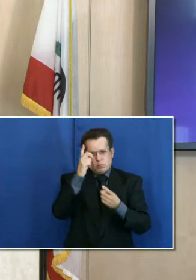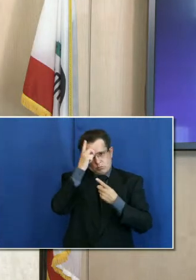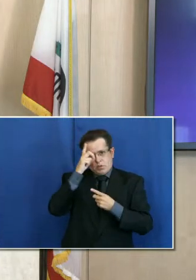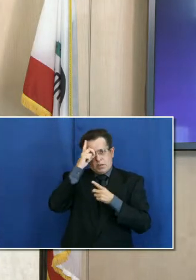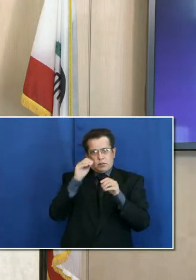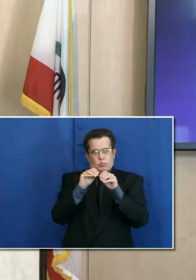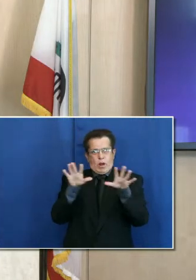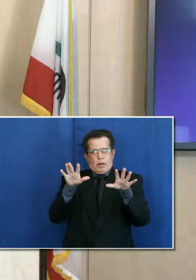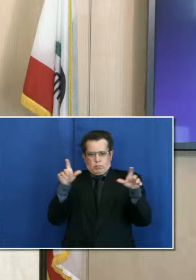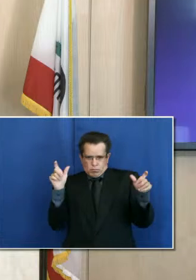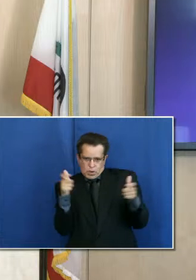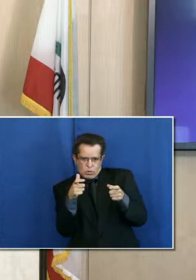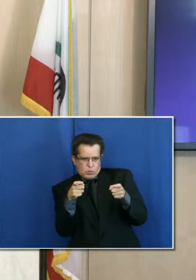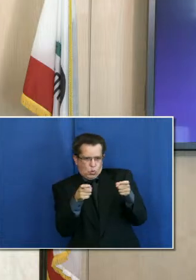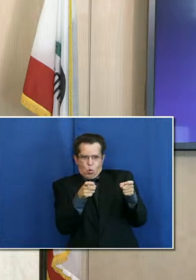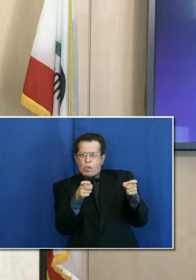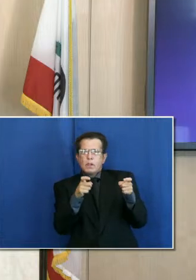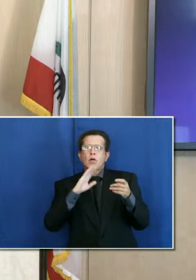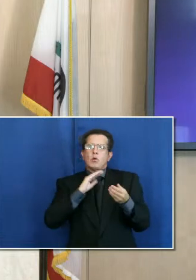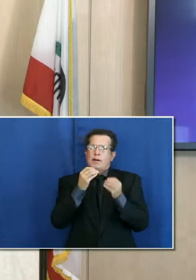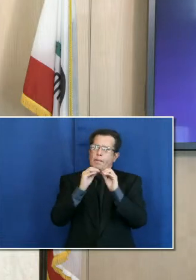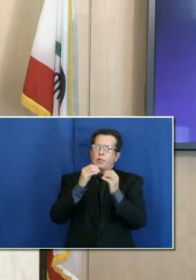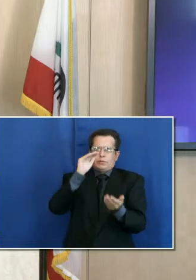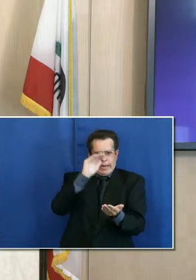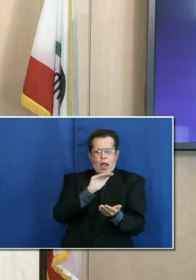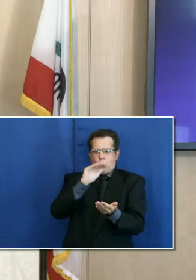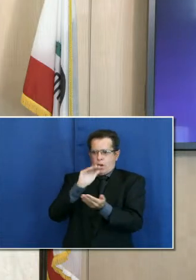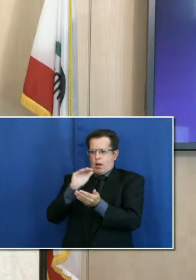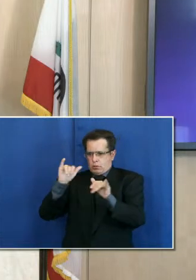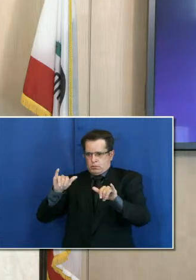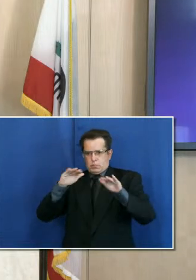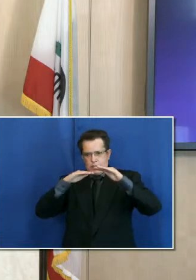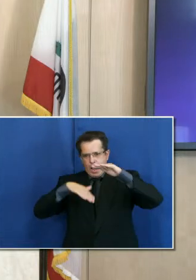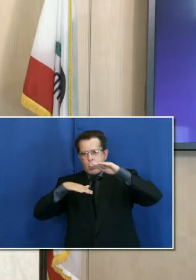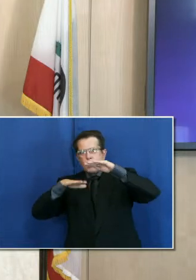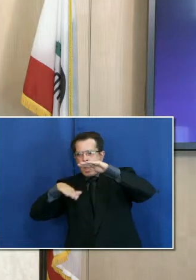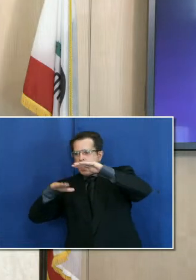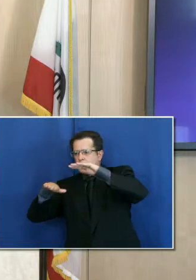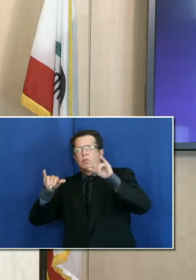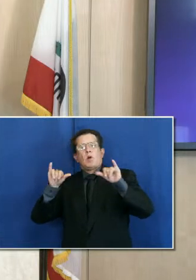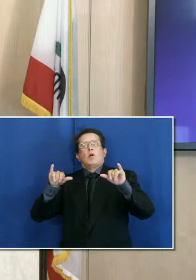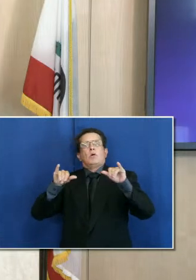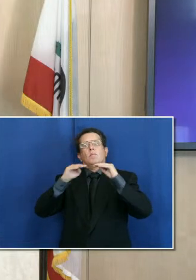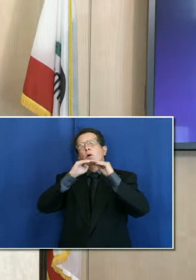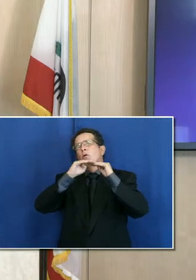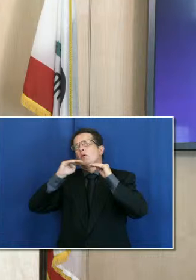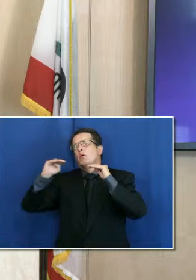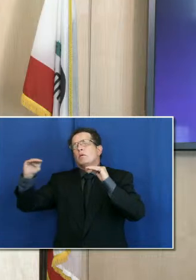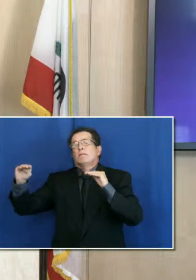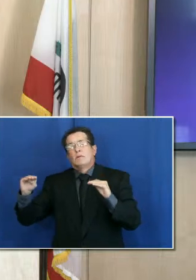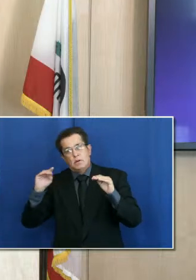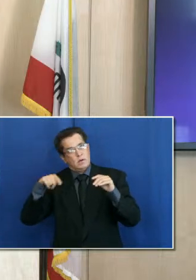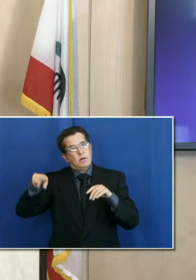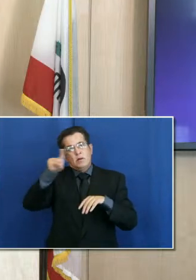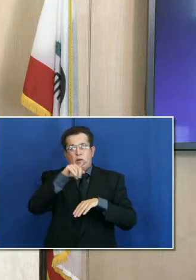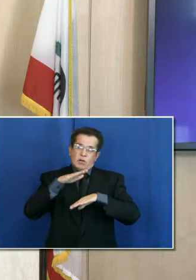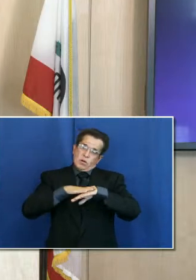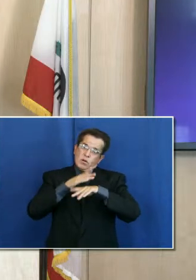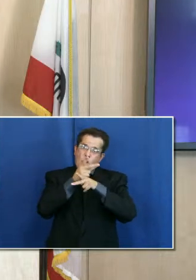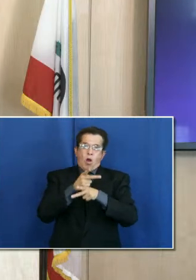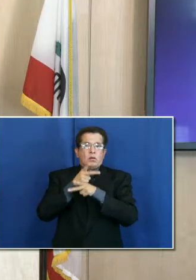keep our numbers down, to keep our metrics down, and to stay there. And so we have to proceed with a great degree of caution to make